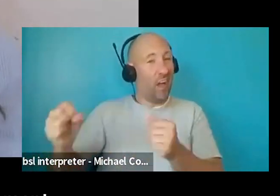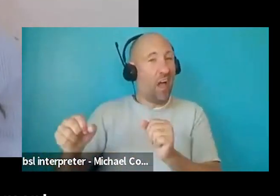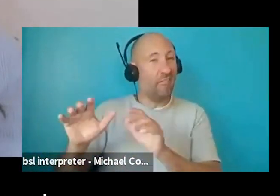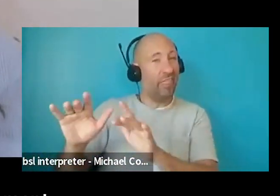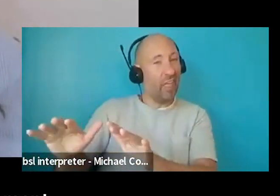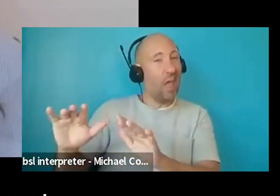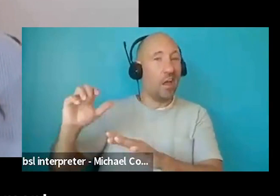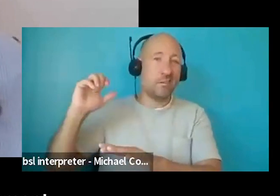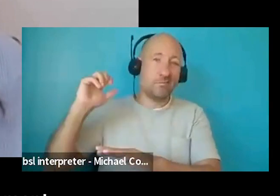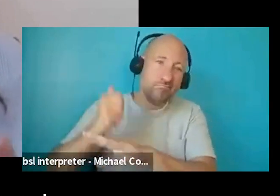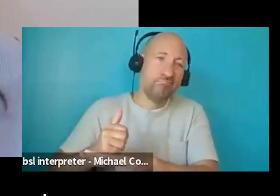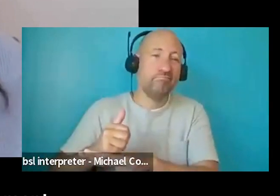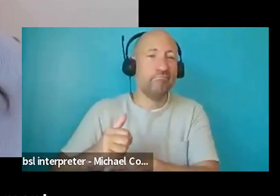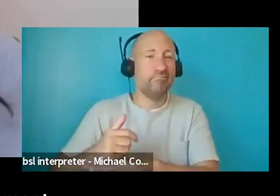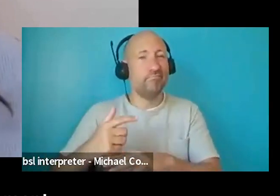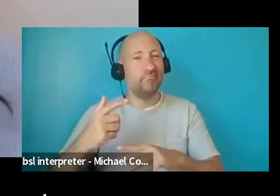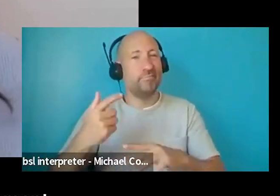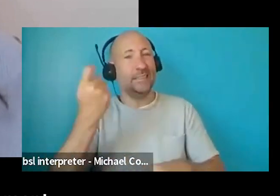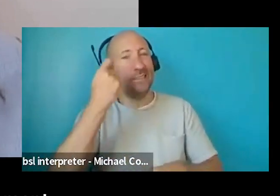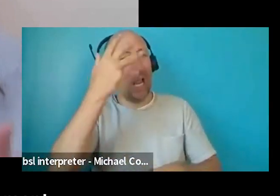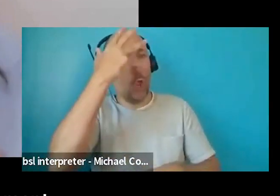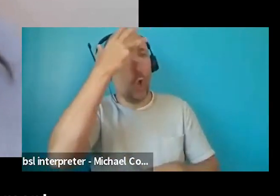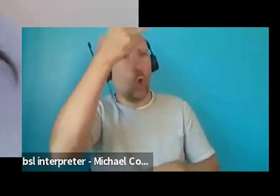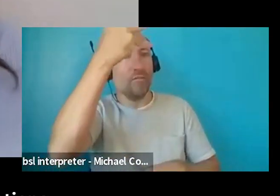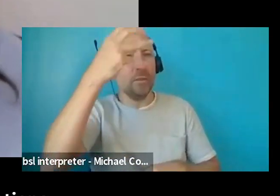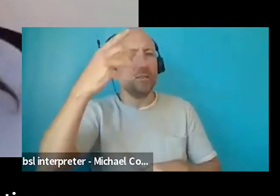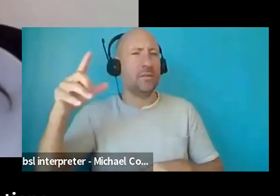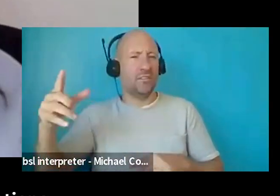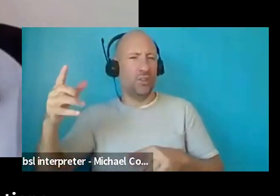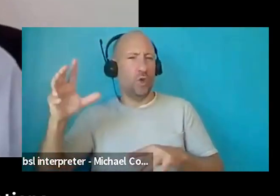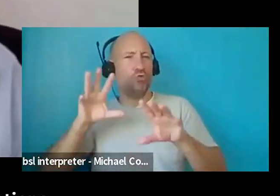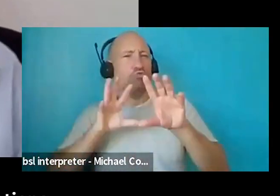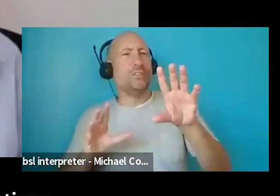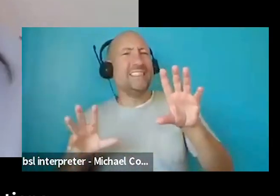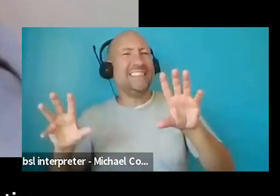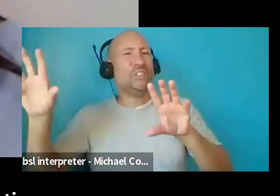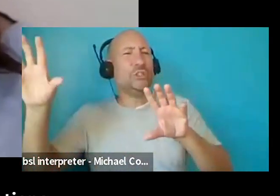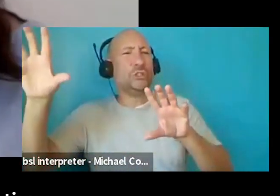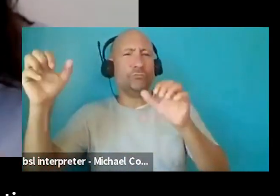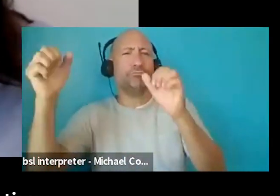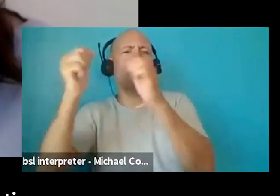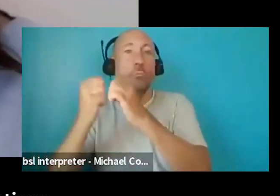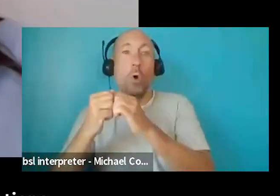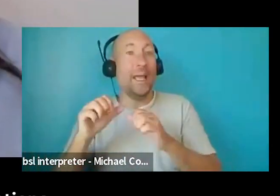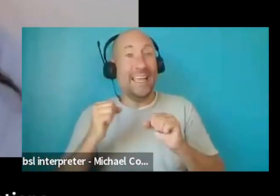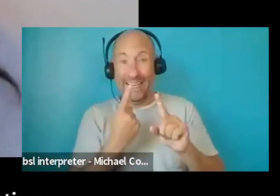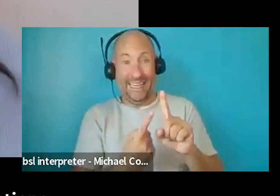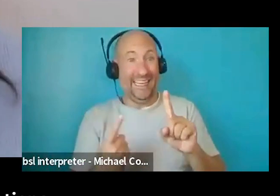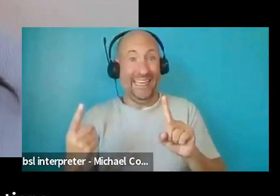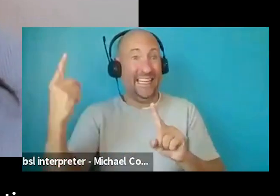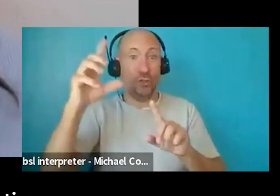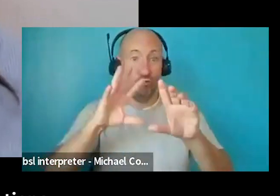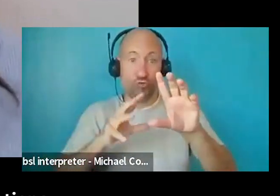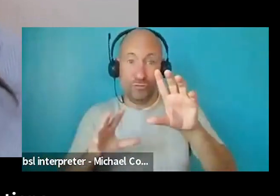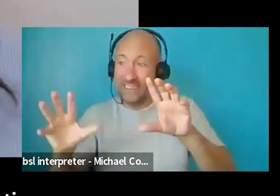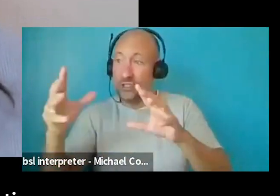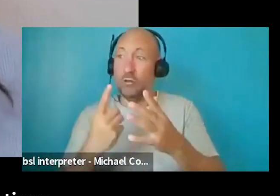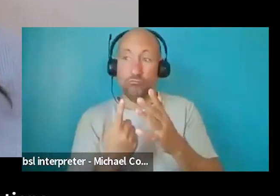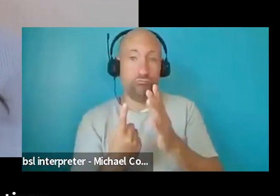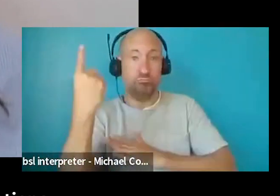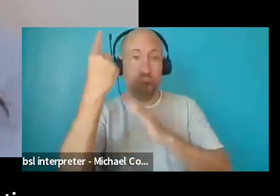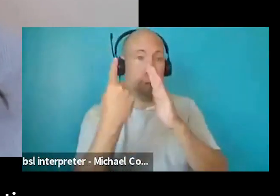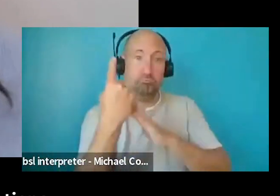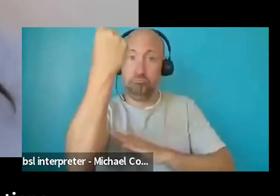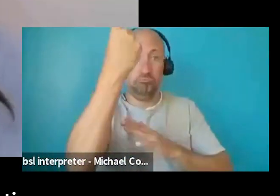agreement between the state and the Italian regions. Regions are autonomous administrations in Italy with